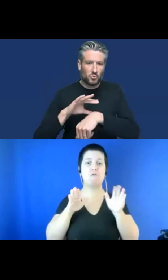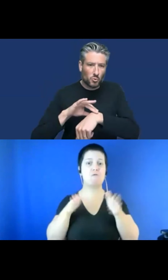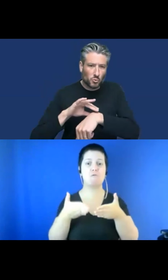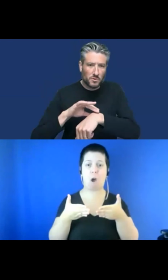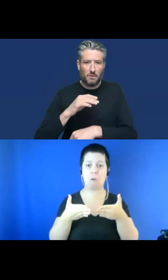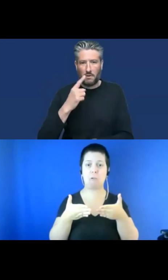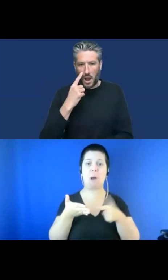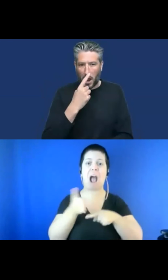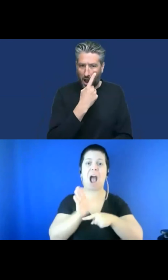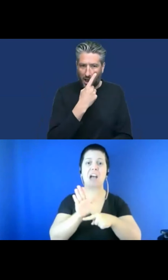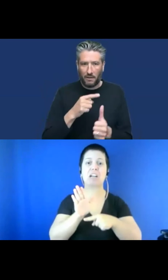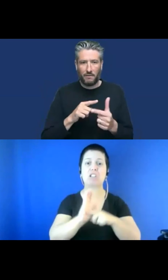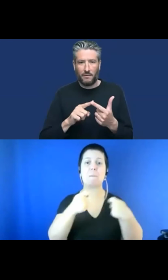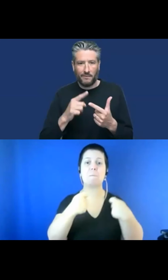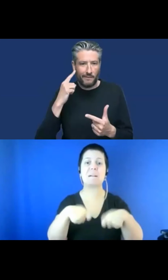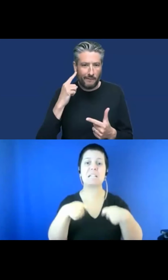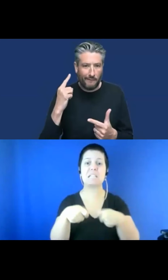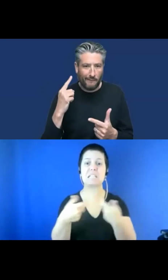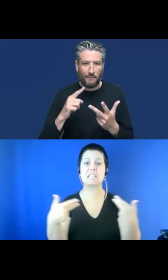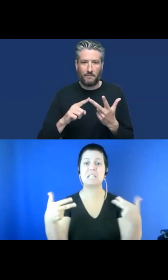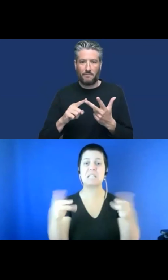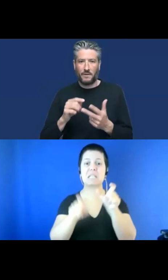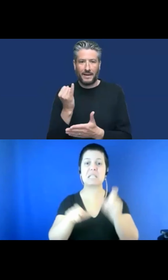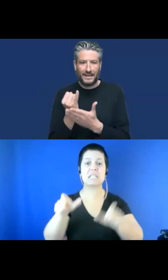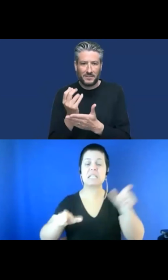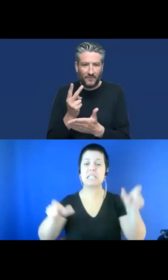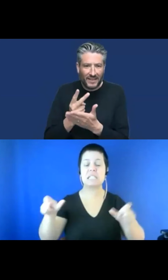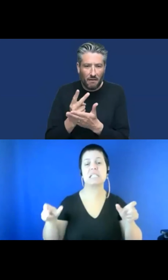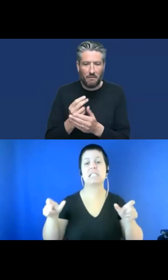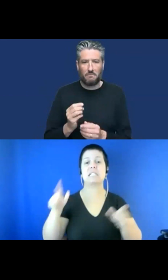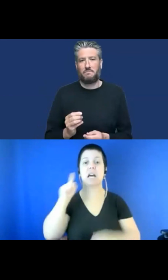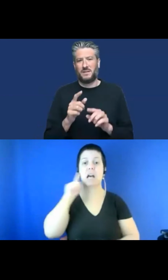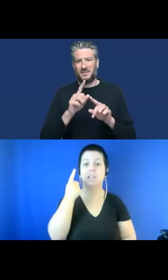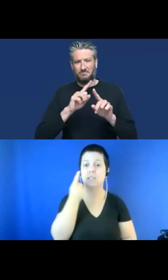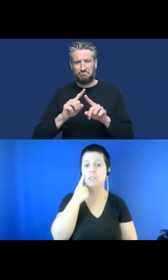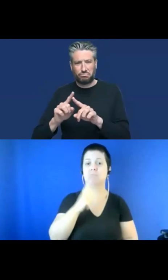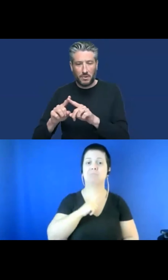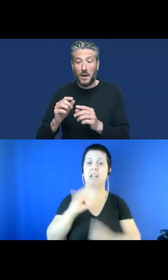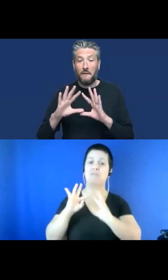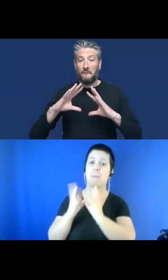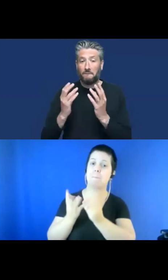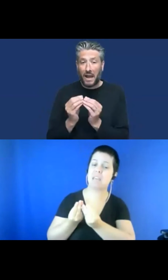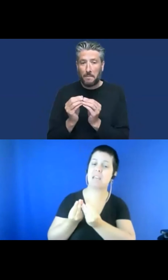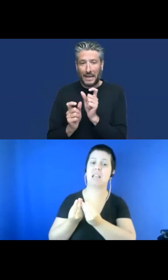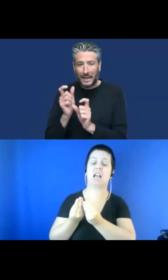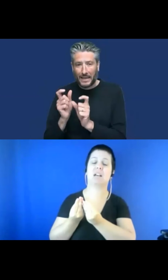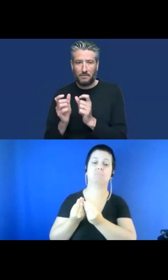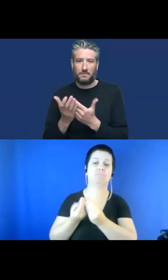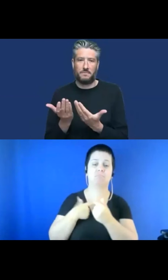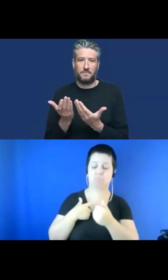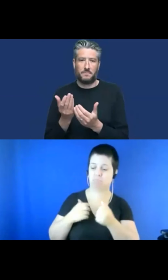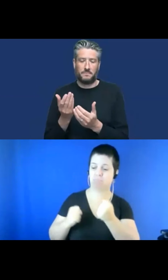with deafblindness. Of course, there are family members, spouses, informal care providers, and then there is a